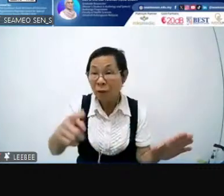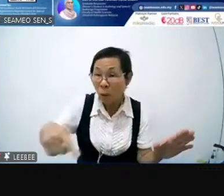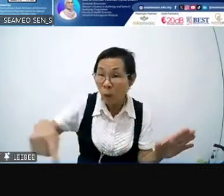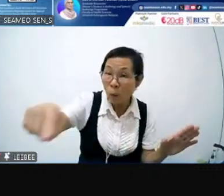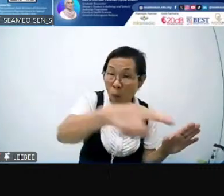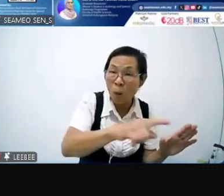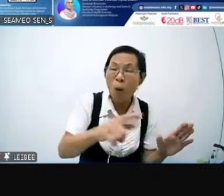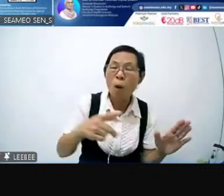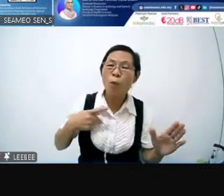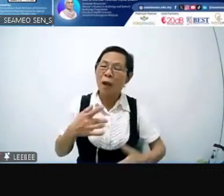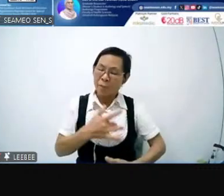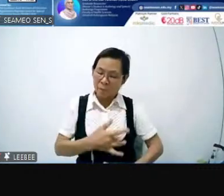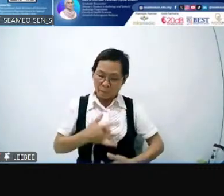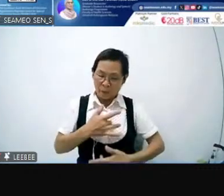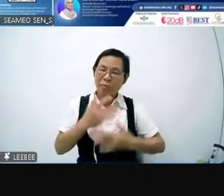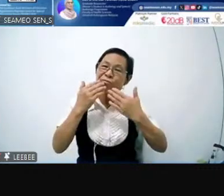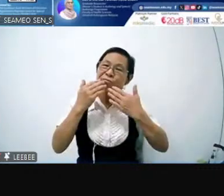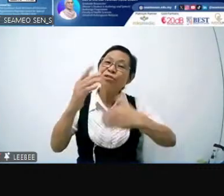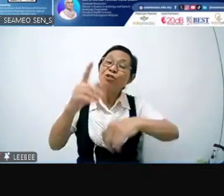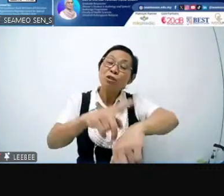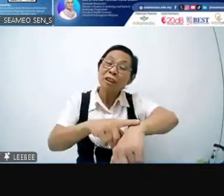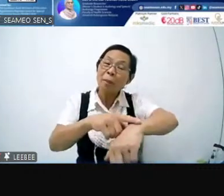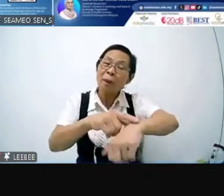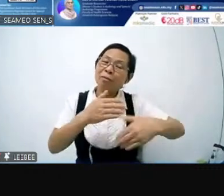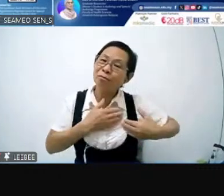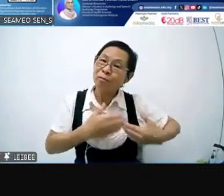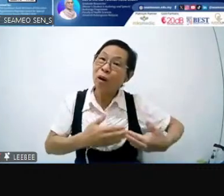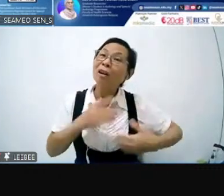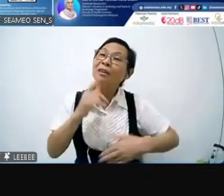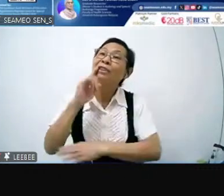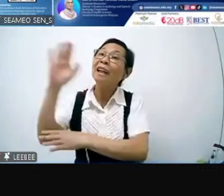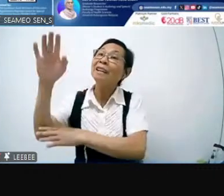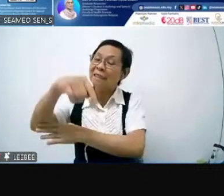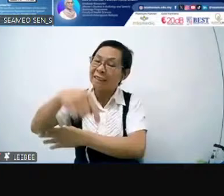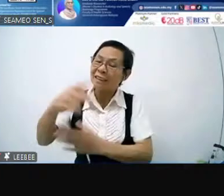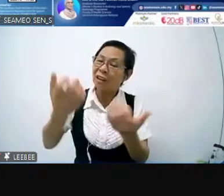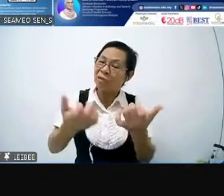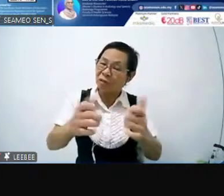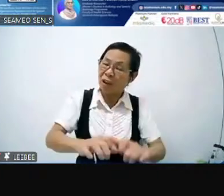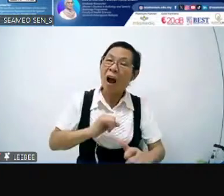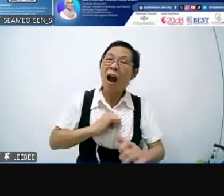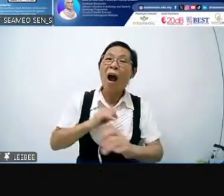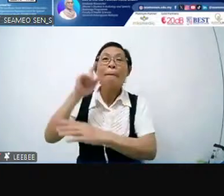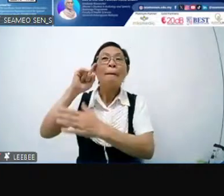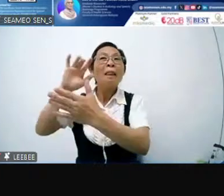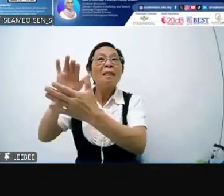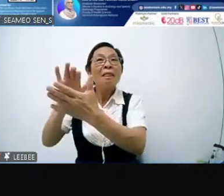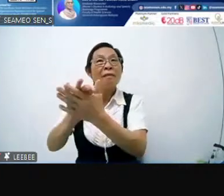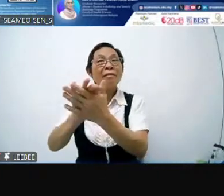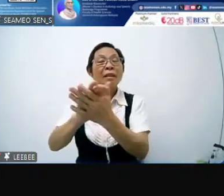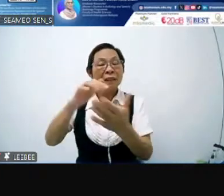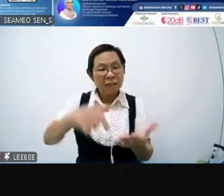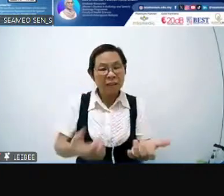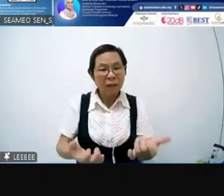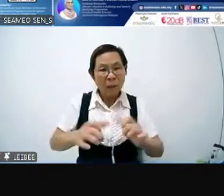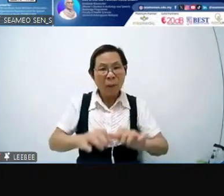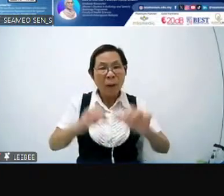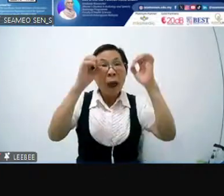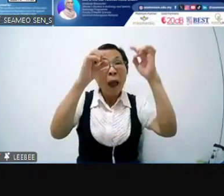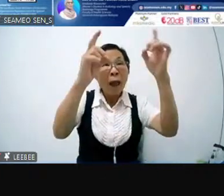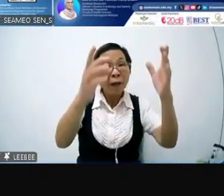appreciate your time commitment to this event. I believe this event will benefit academia, industry, and